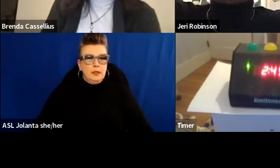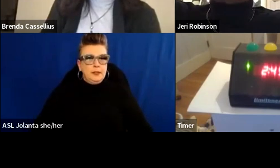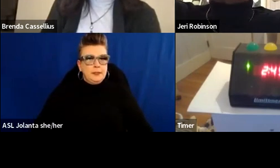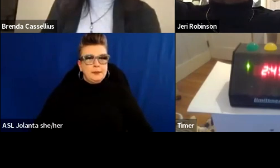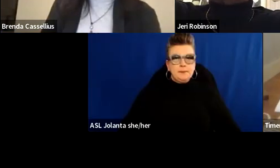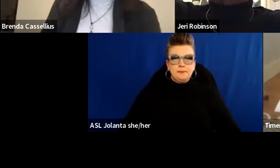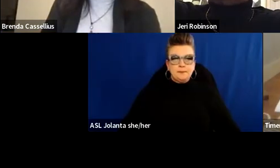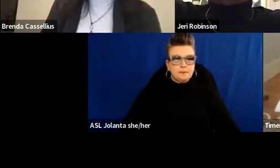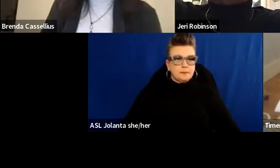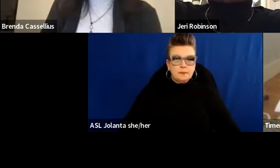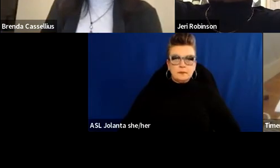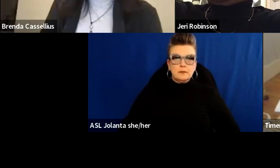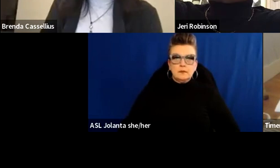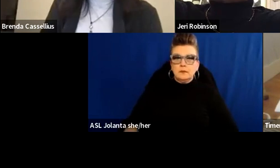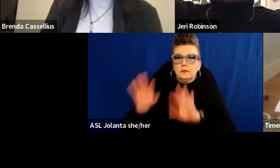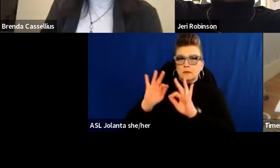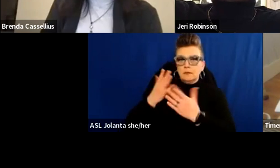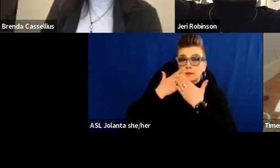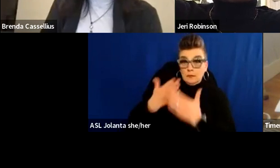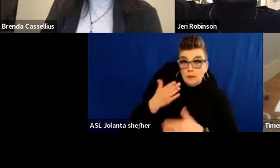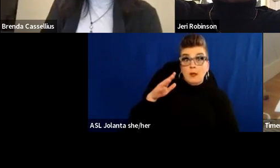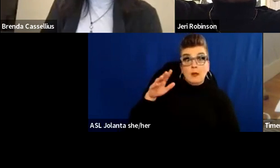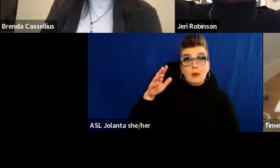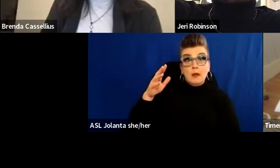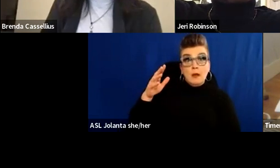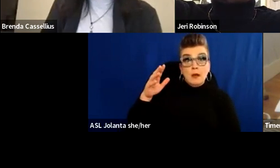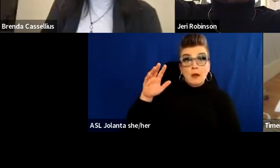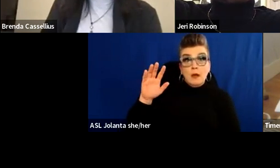thank you mr carter hernandez